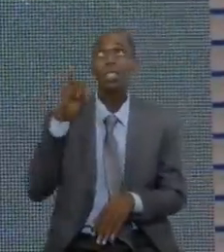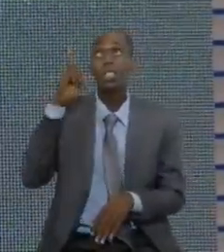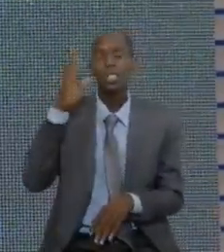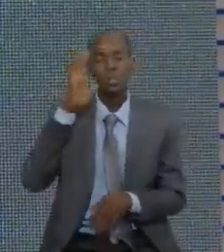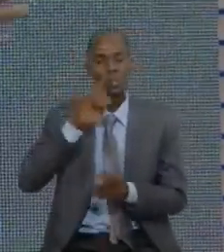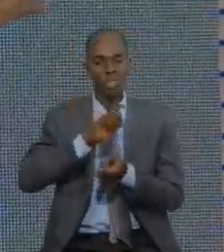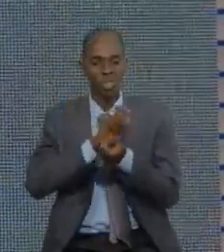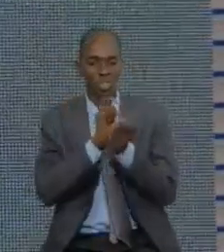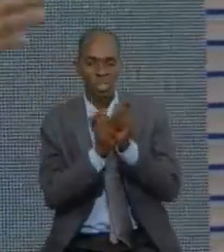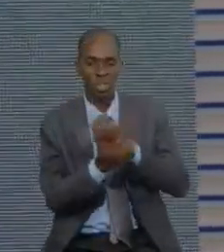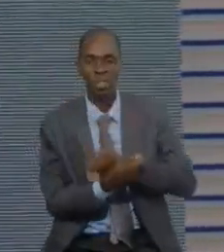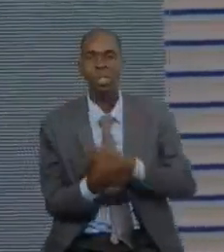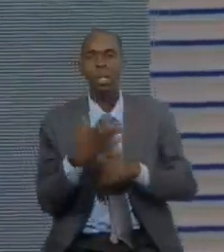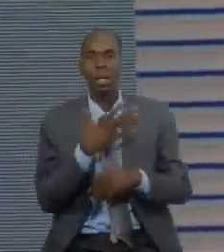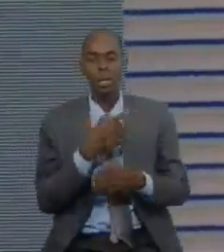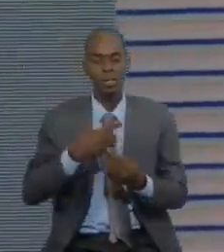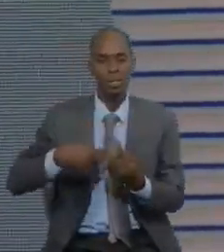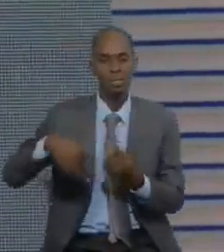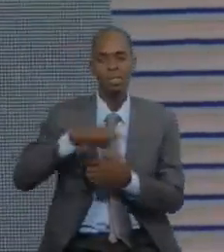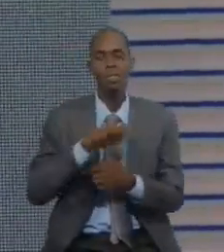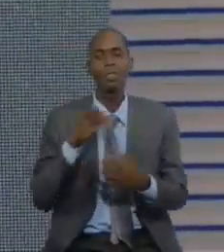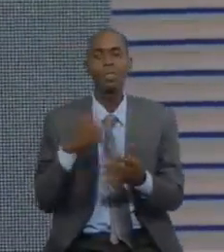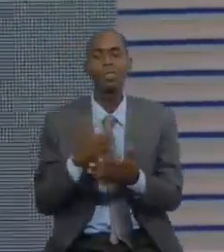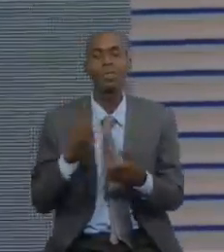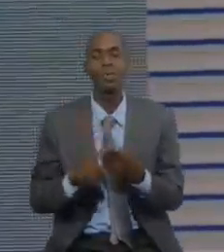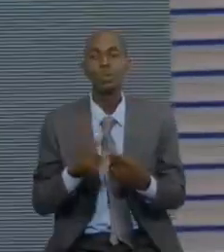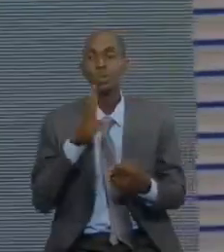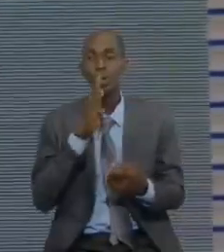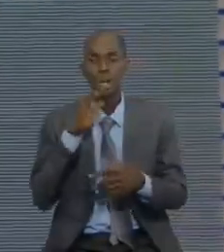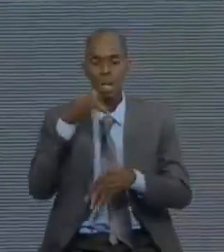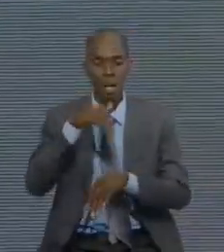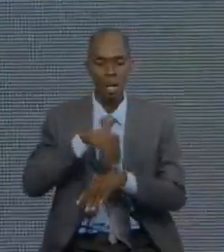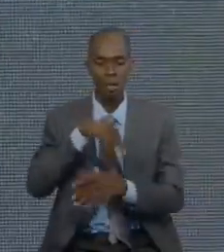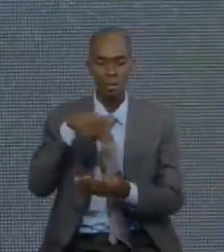change and turn to at this time.